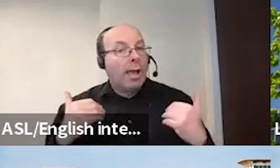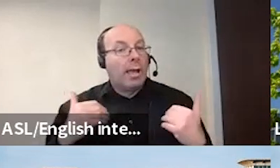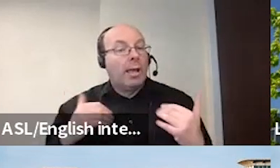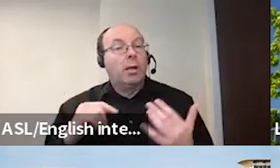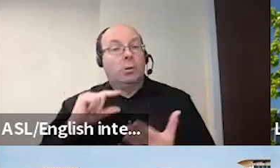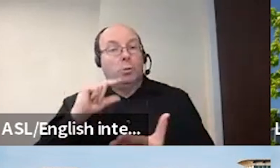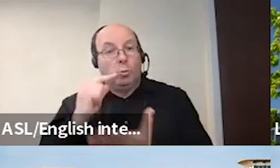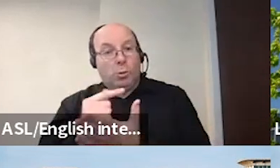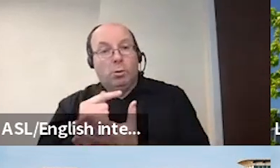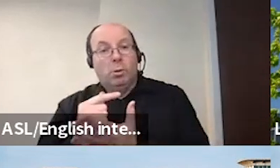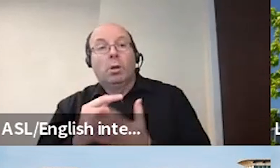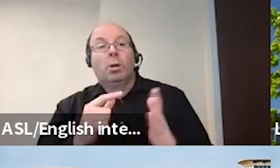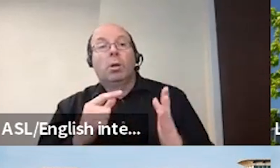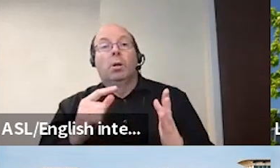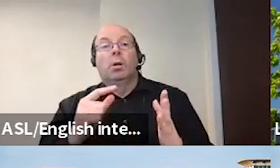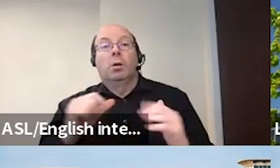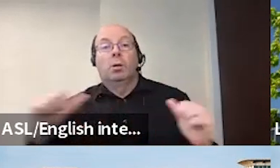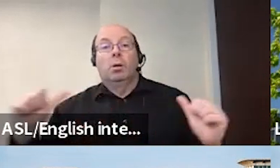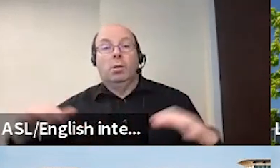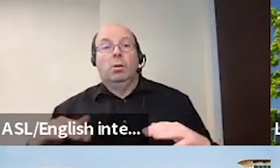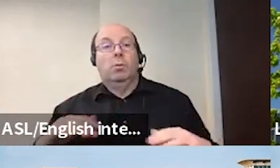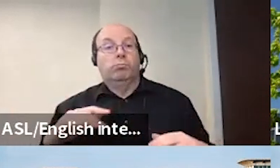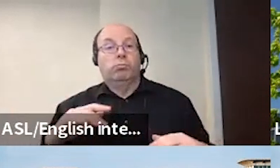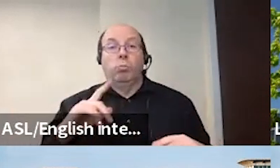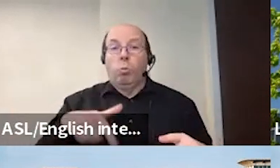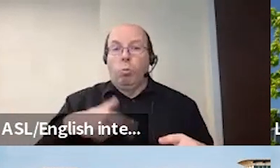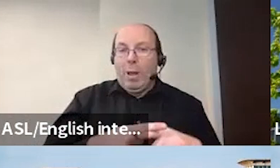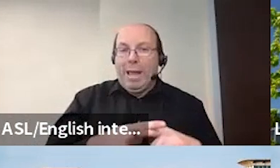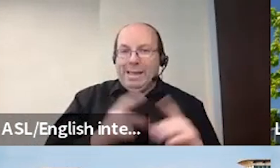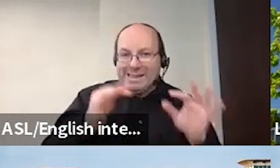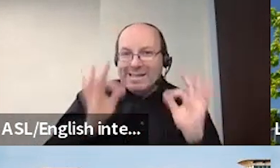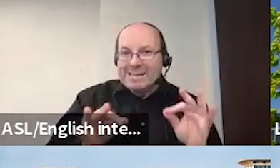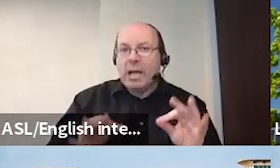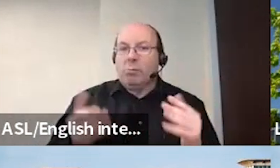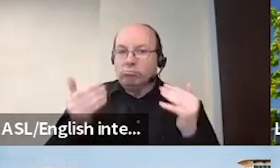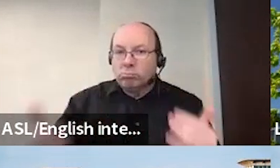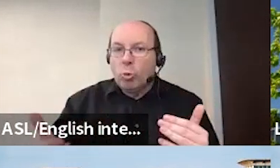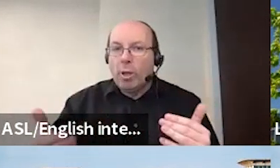will be made about in-person commencement? Dr. Benoit?